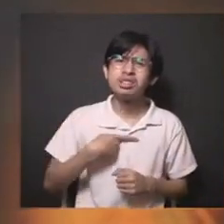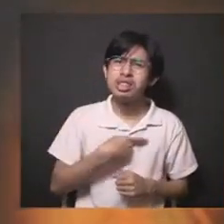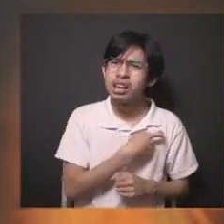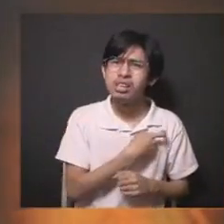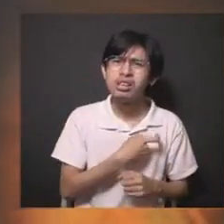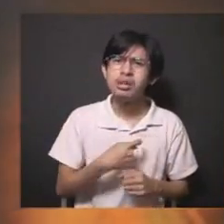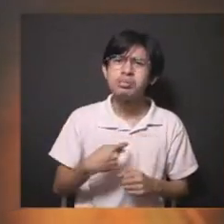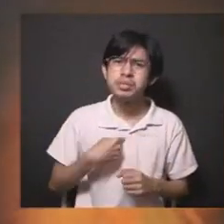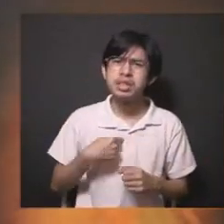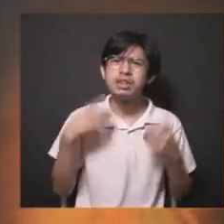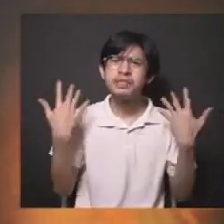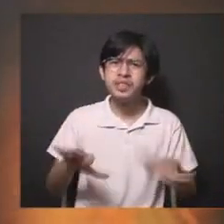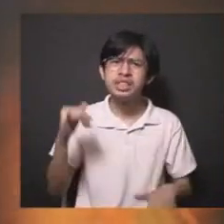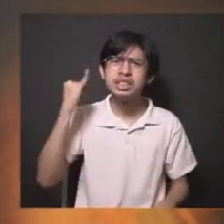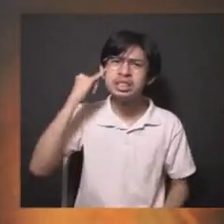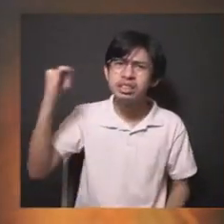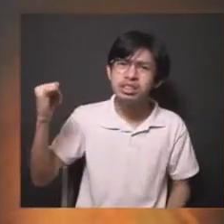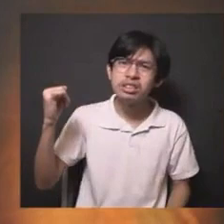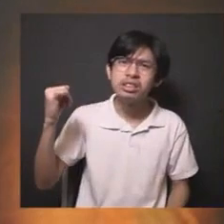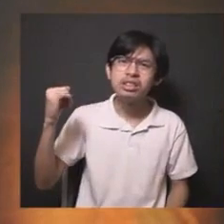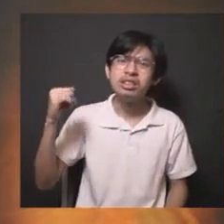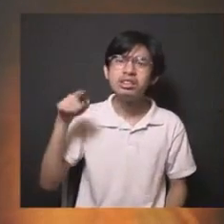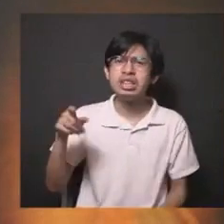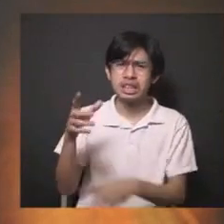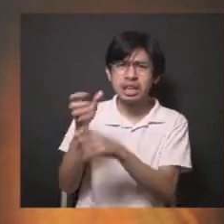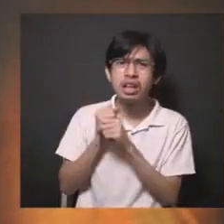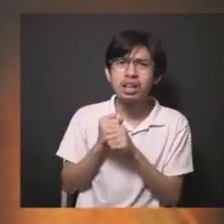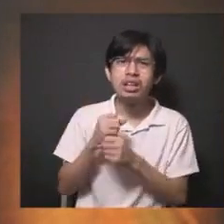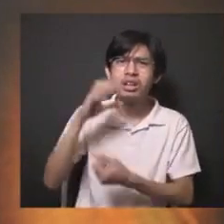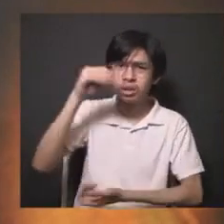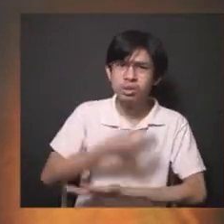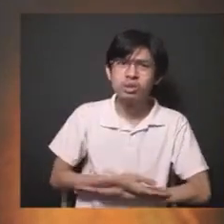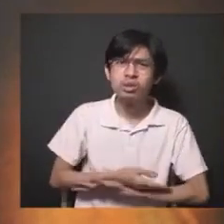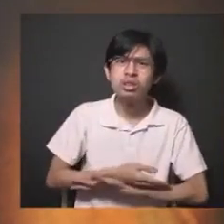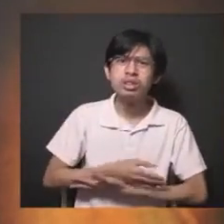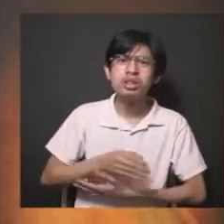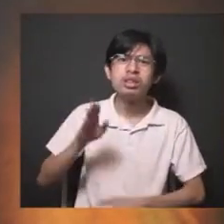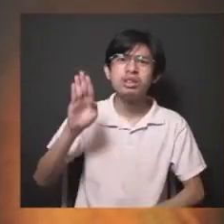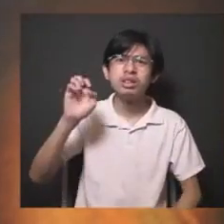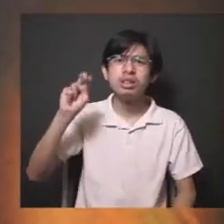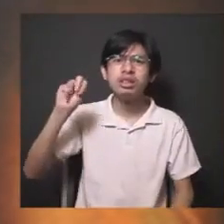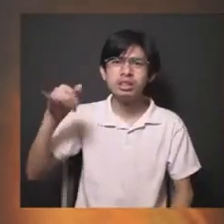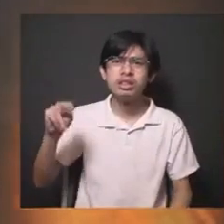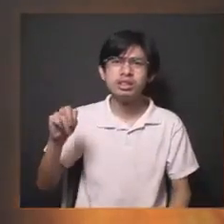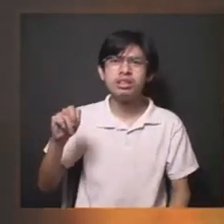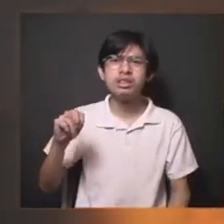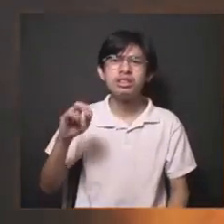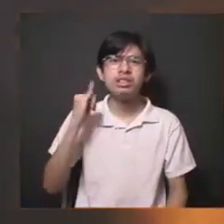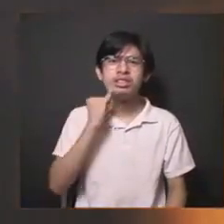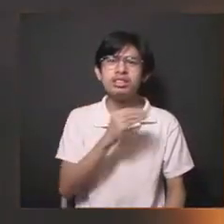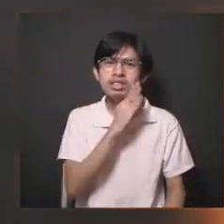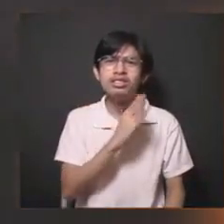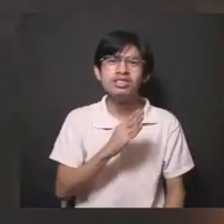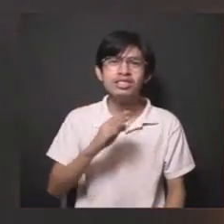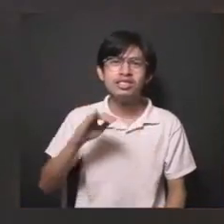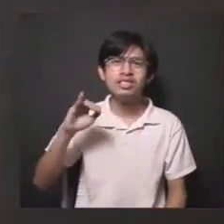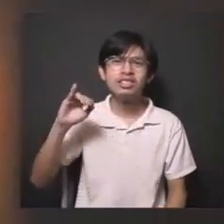Benjamin?" But of course, you know, Jacob didn't have a choice. In order to live, they got to go back to Egypt. By the way,